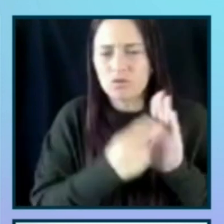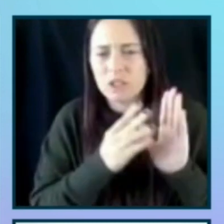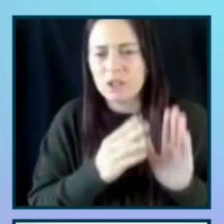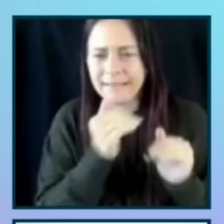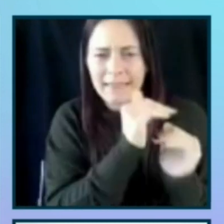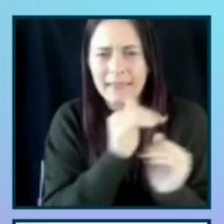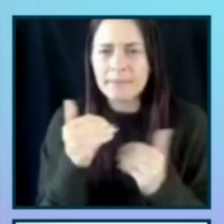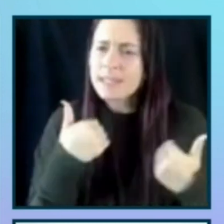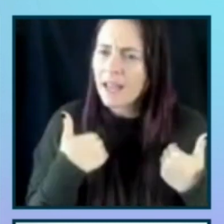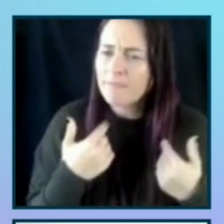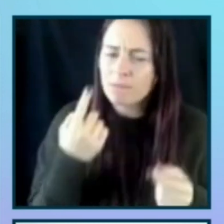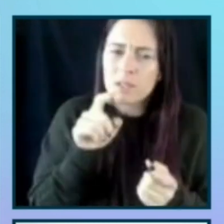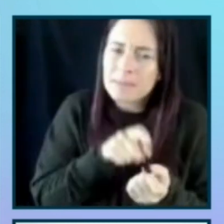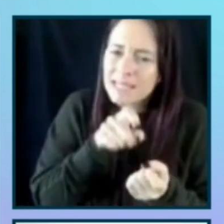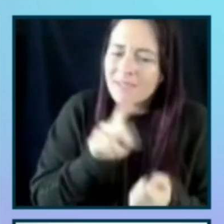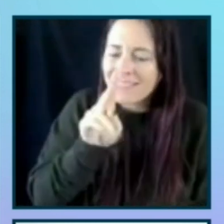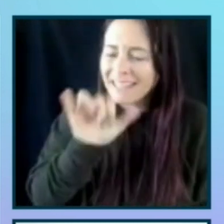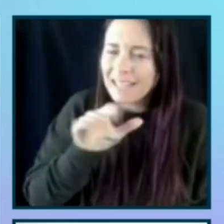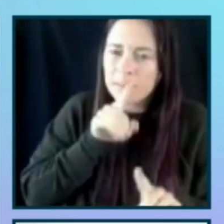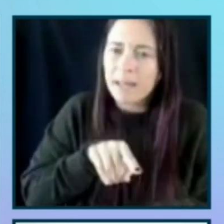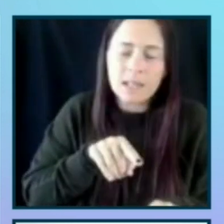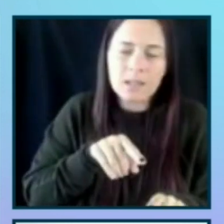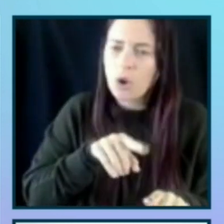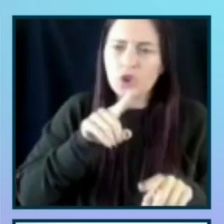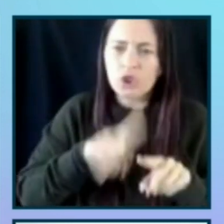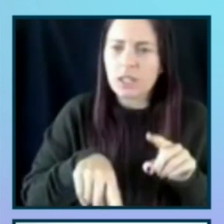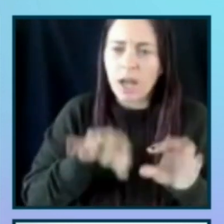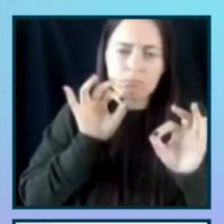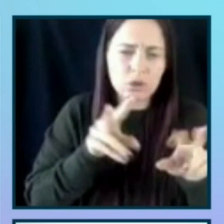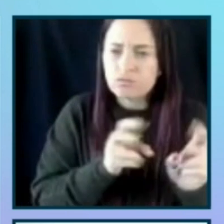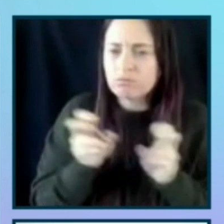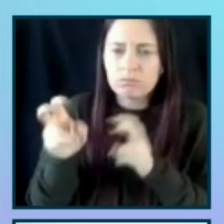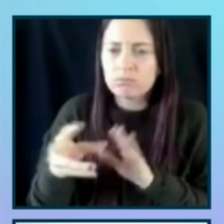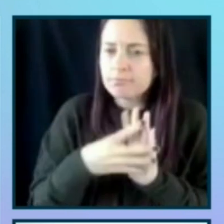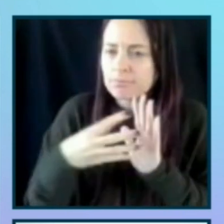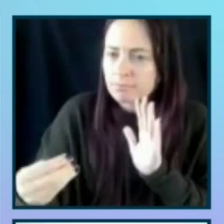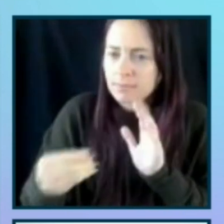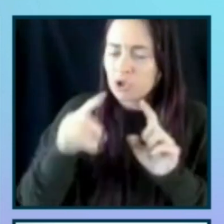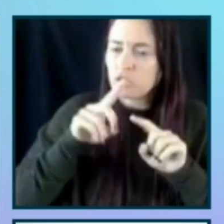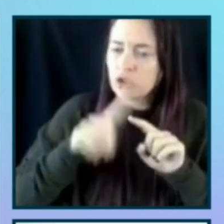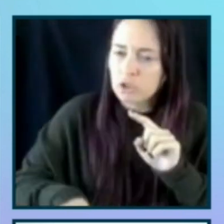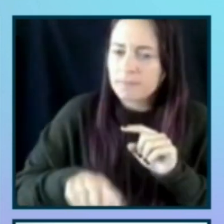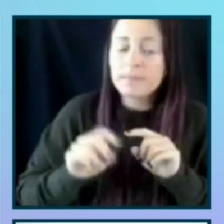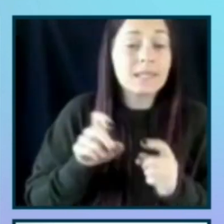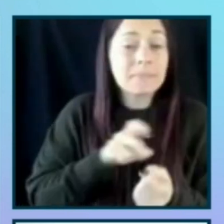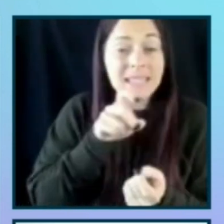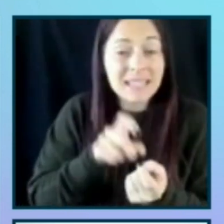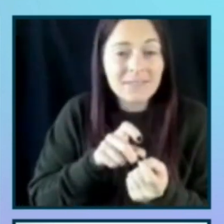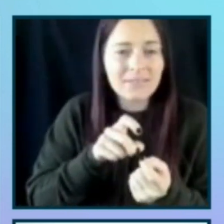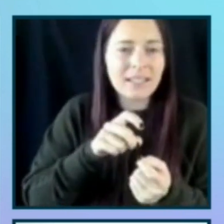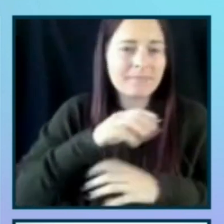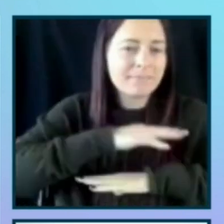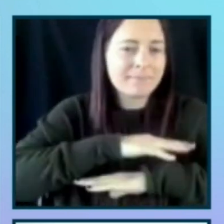very specific key commands that we just weren't able to replicate. An example would be a very specific table mode. If a